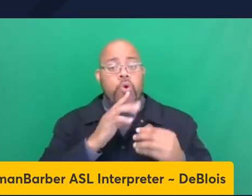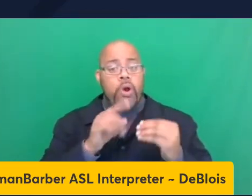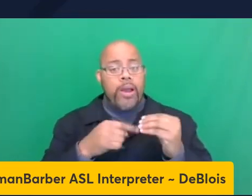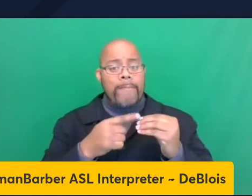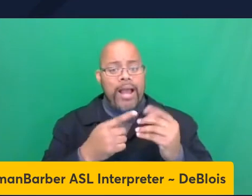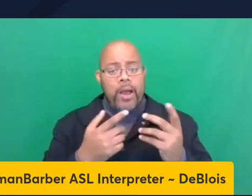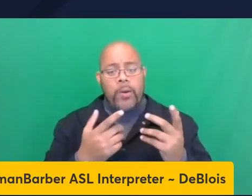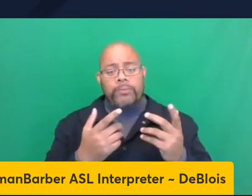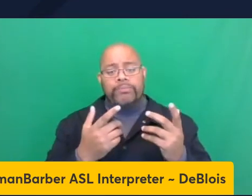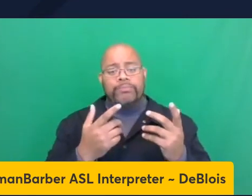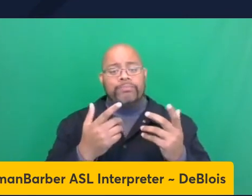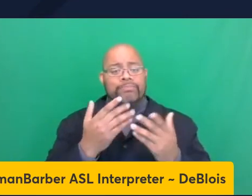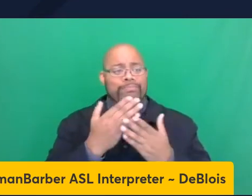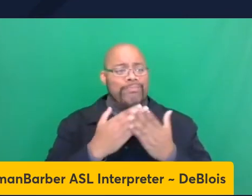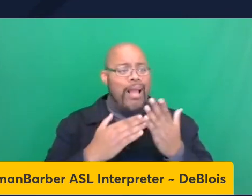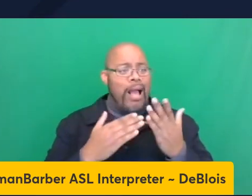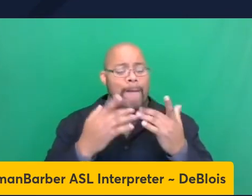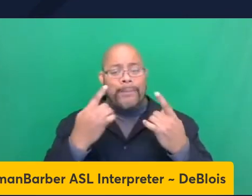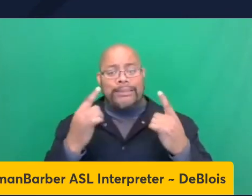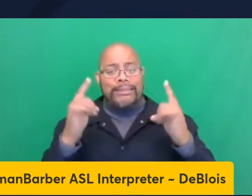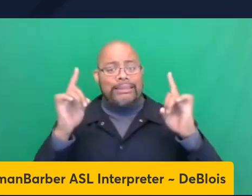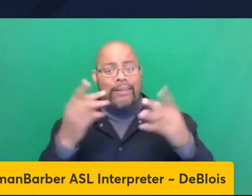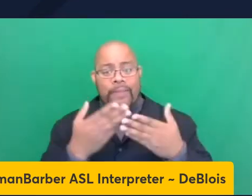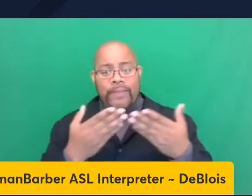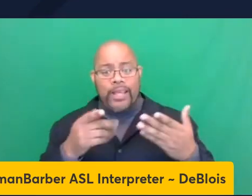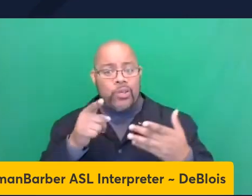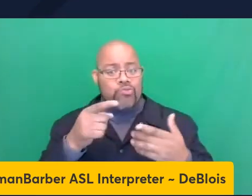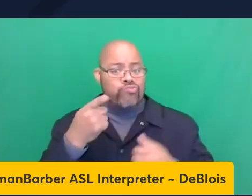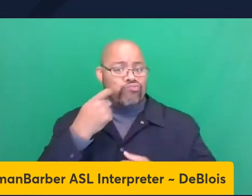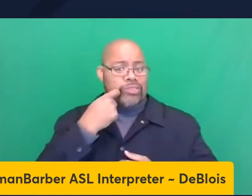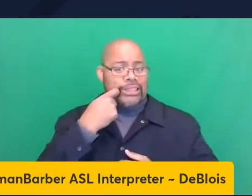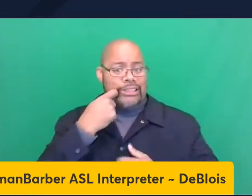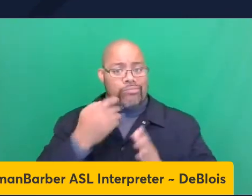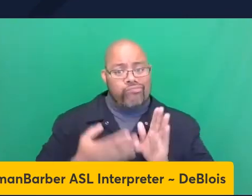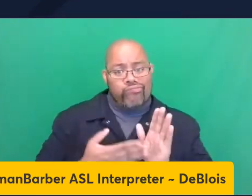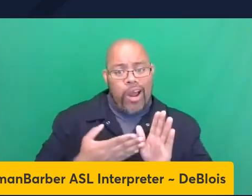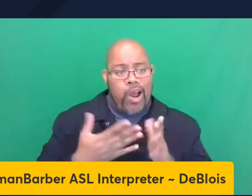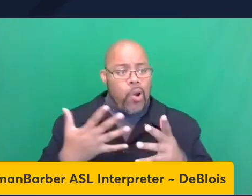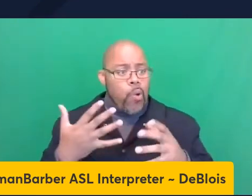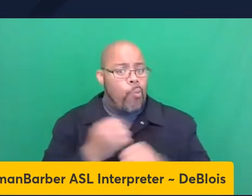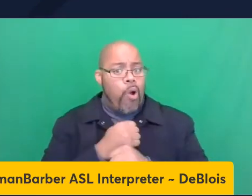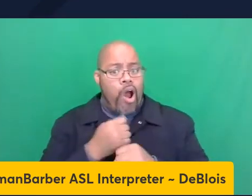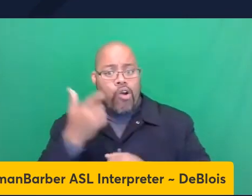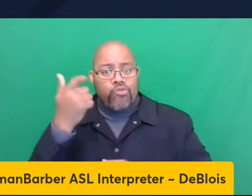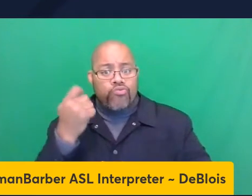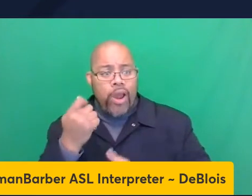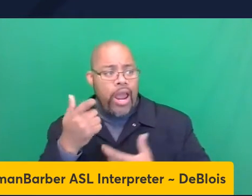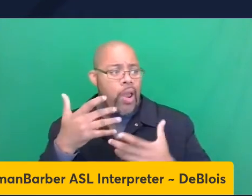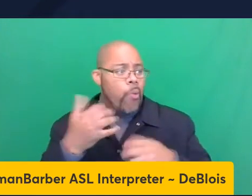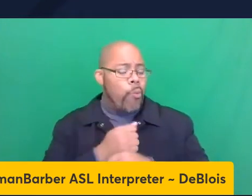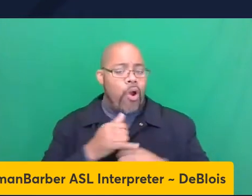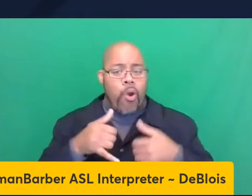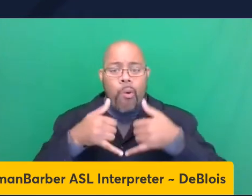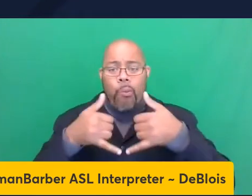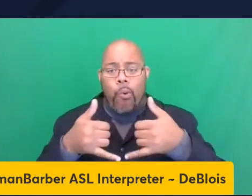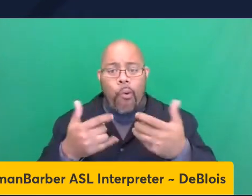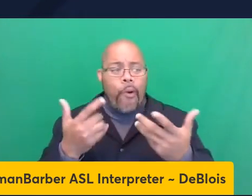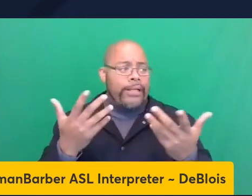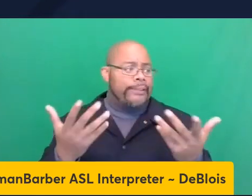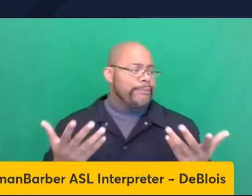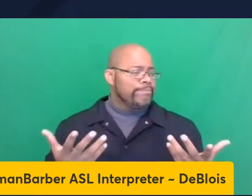about some successful thing that you've recently won. You've won a grant, you won an award, you